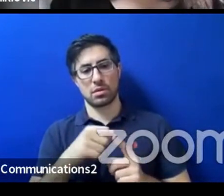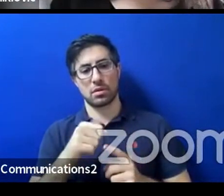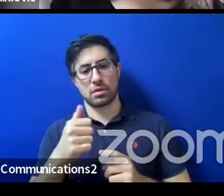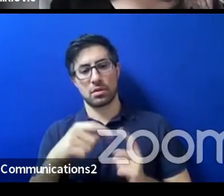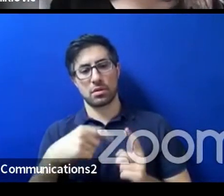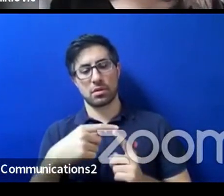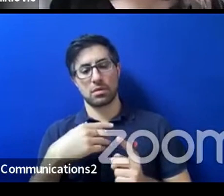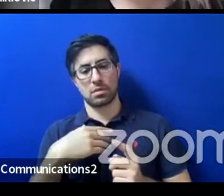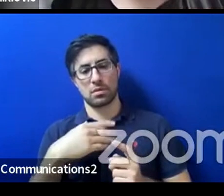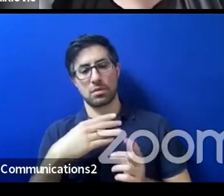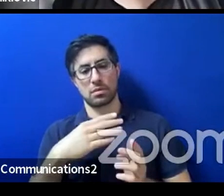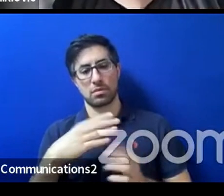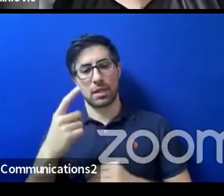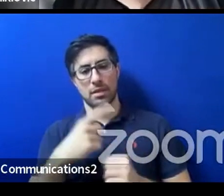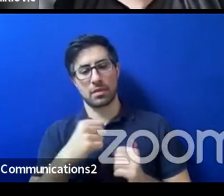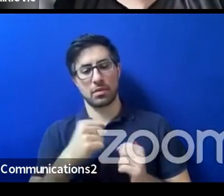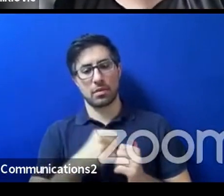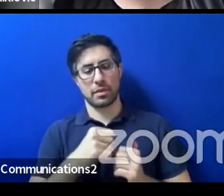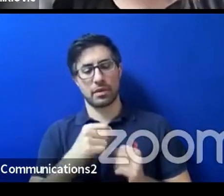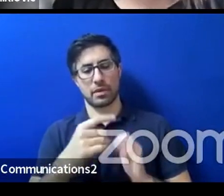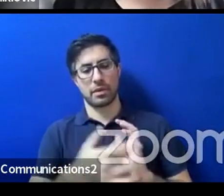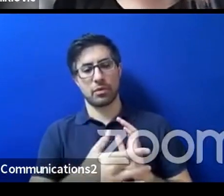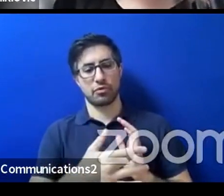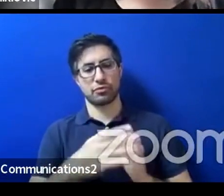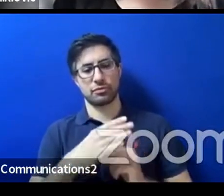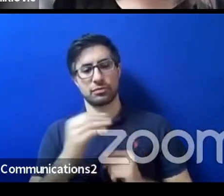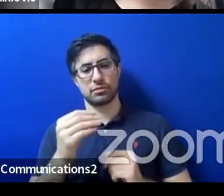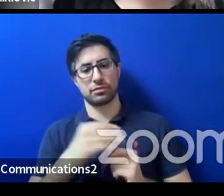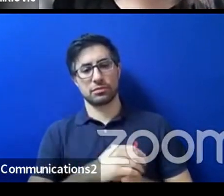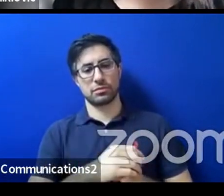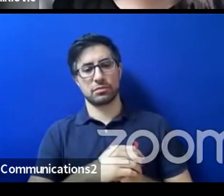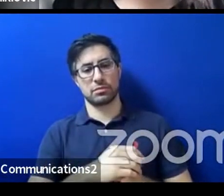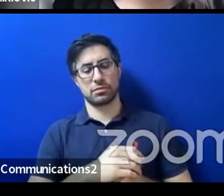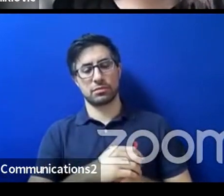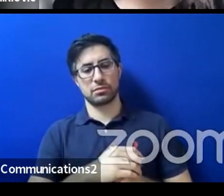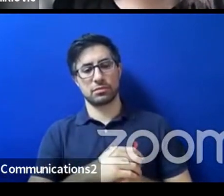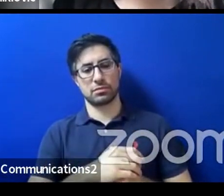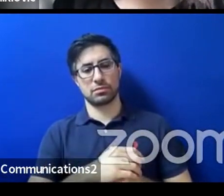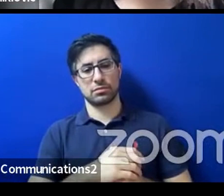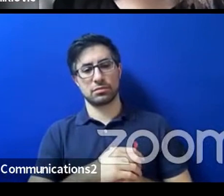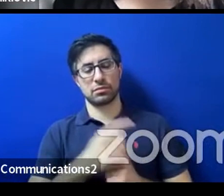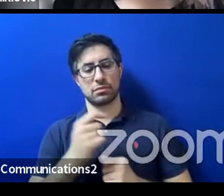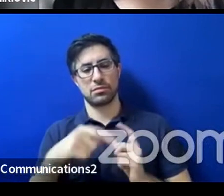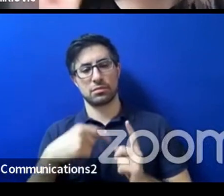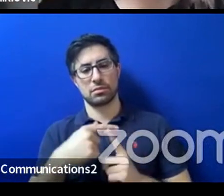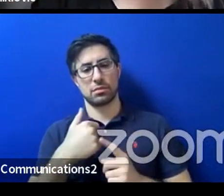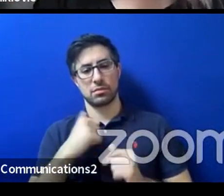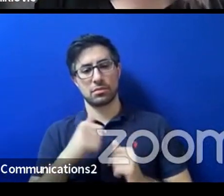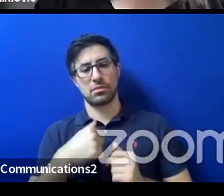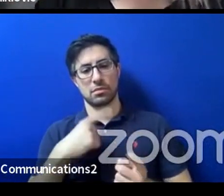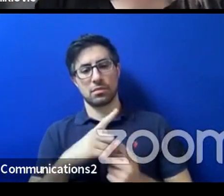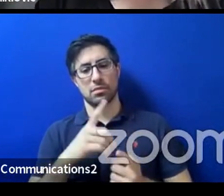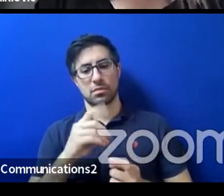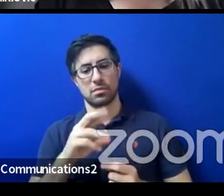my plan day with technology. And a little bit about myself and how I met Doris and other